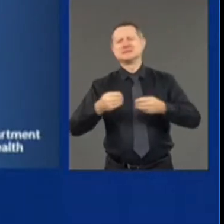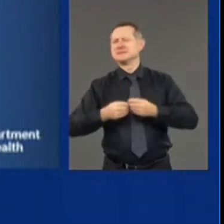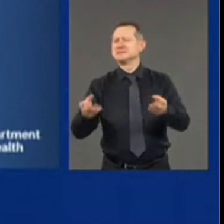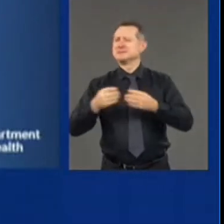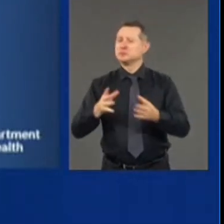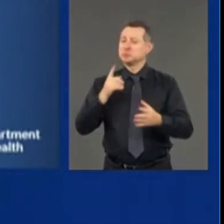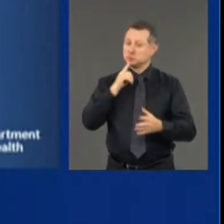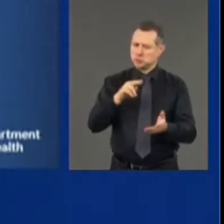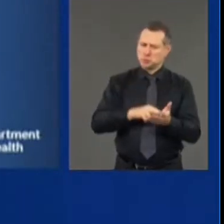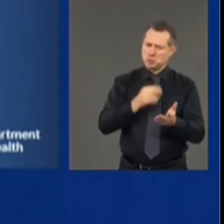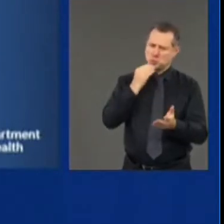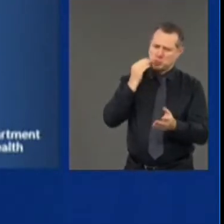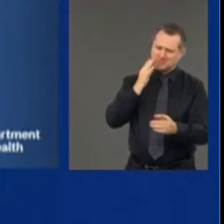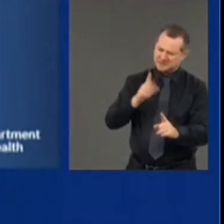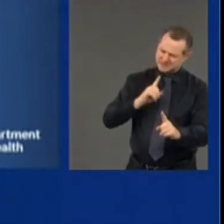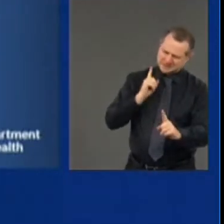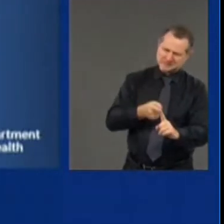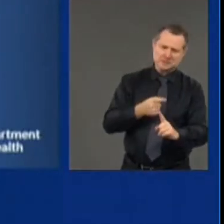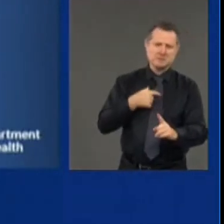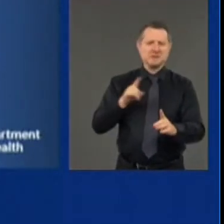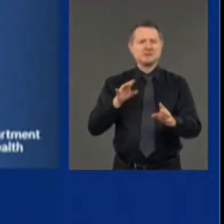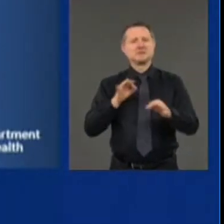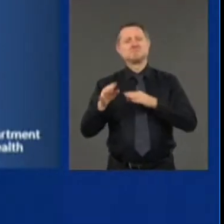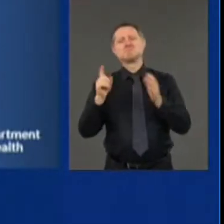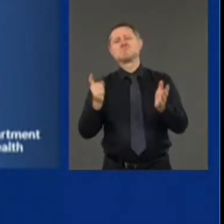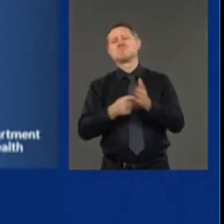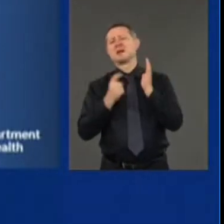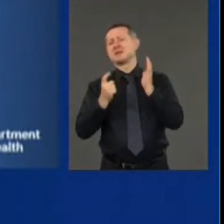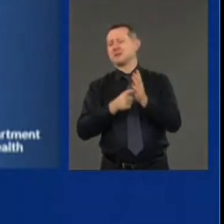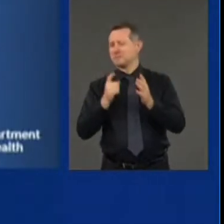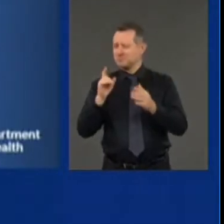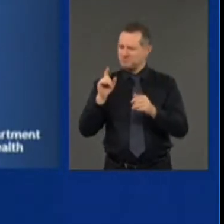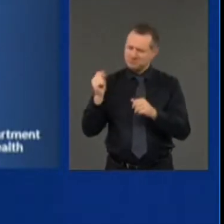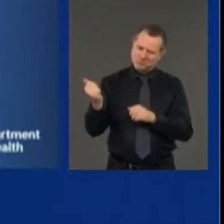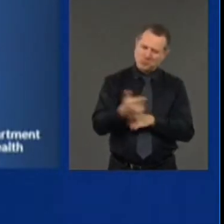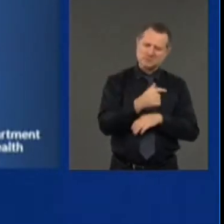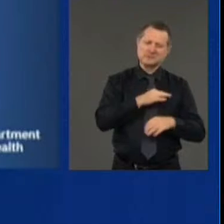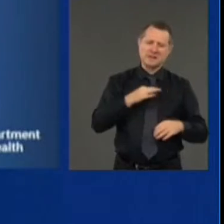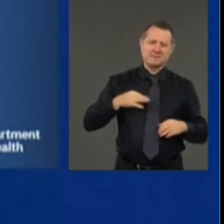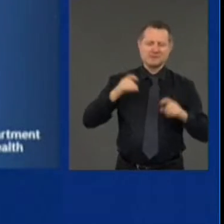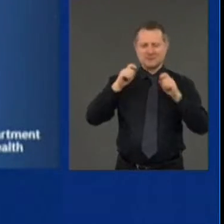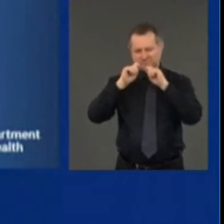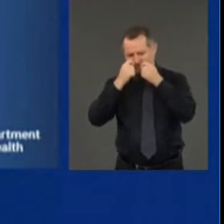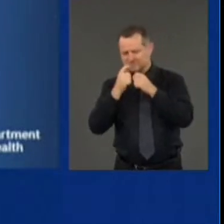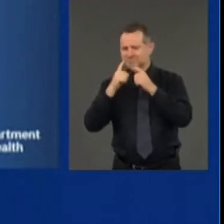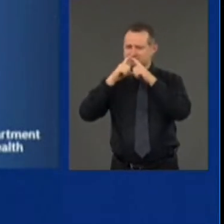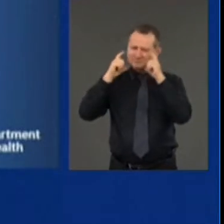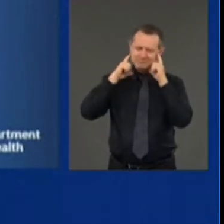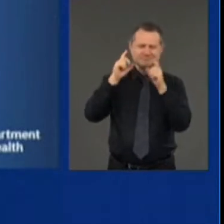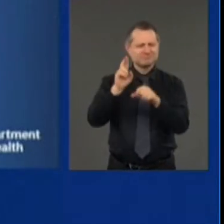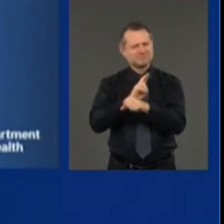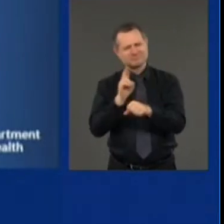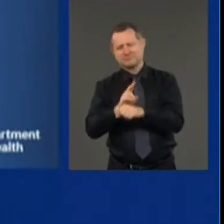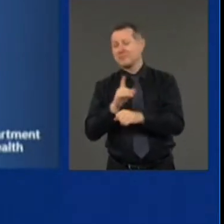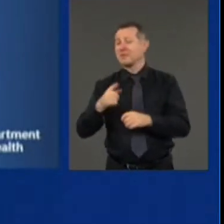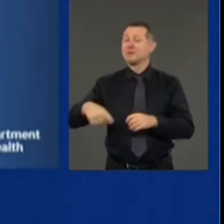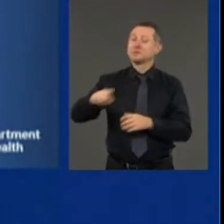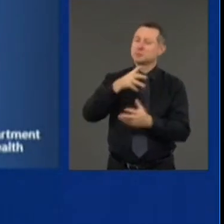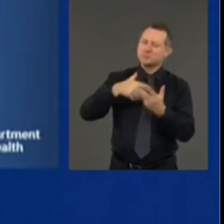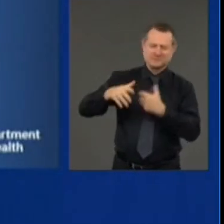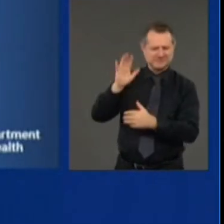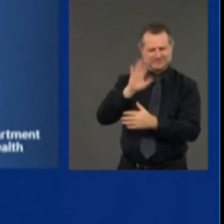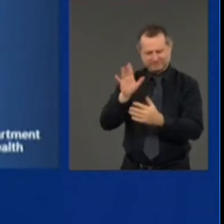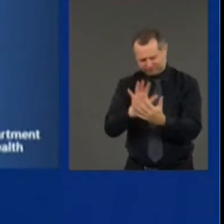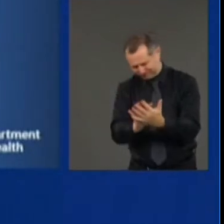guidance. We mandated staff temperature checks, face mask use. We canceled group activities within nursing homes, and we